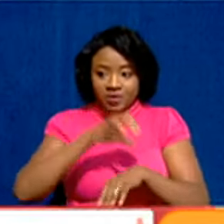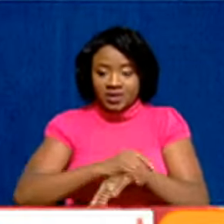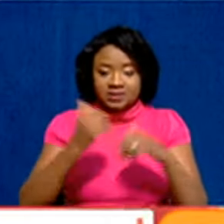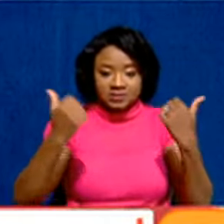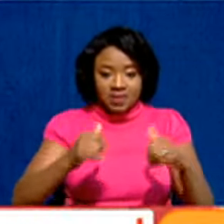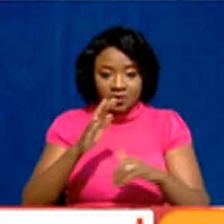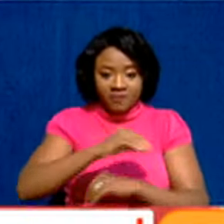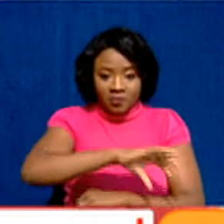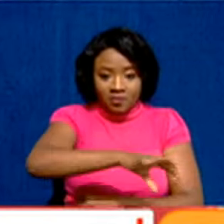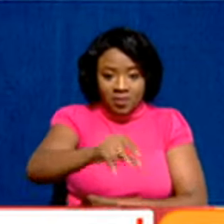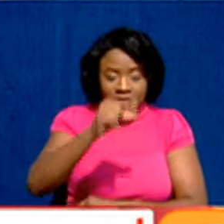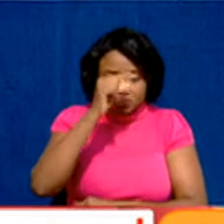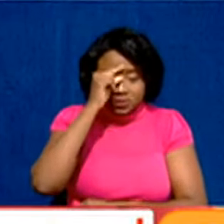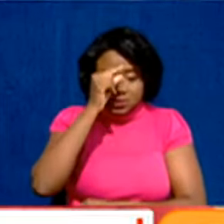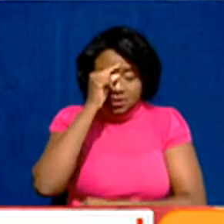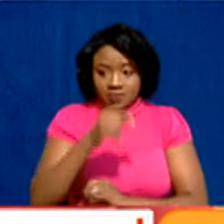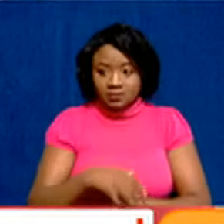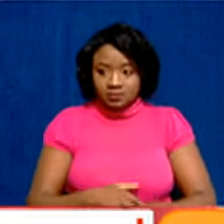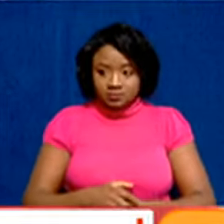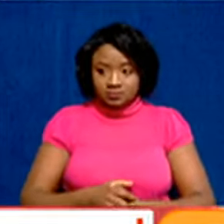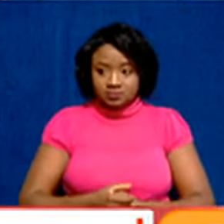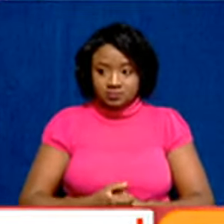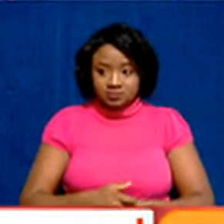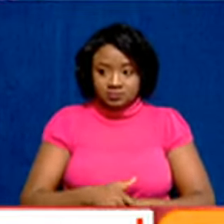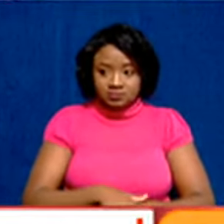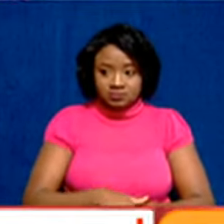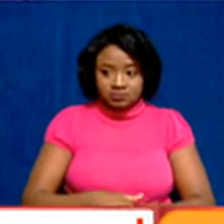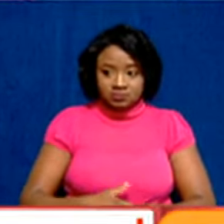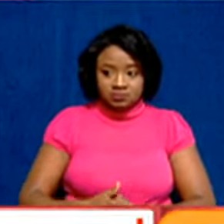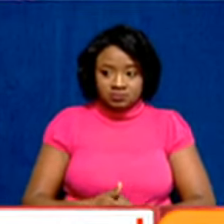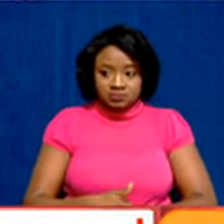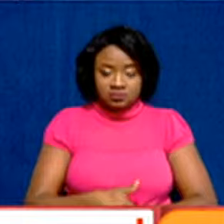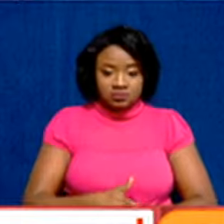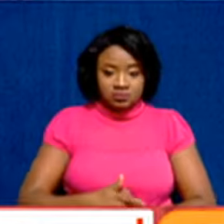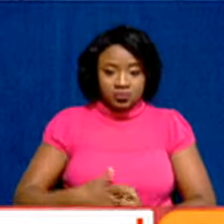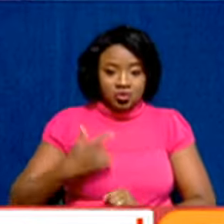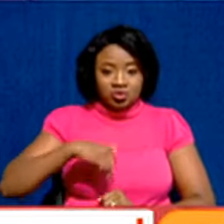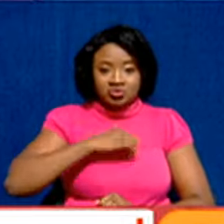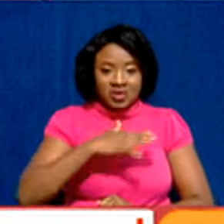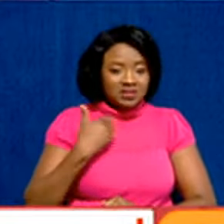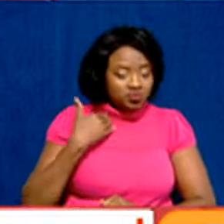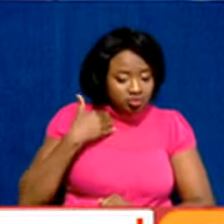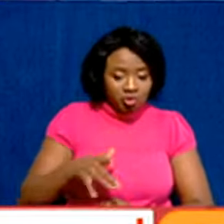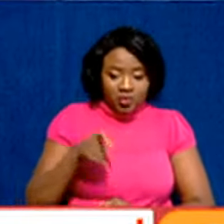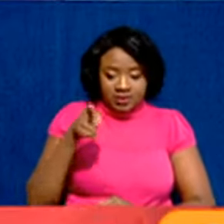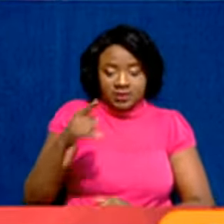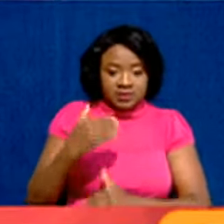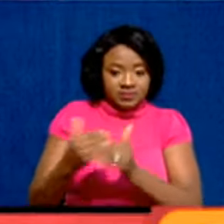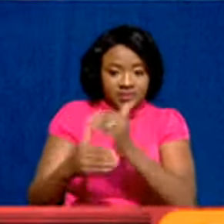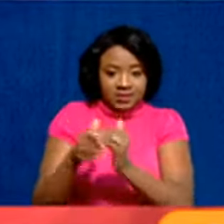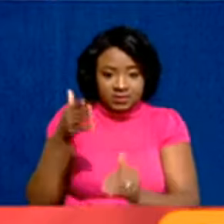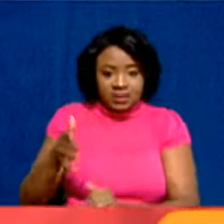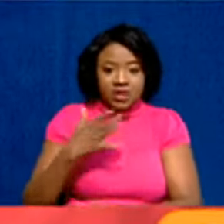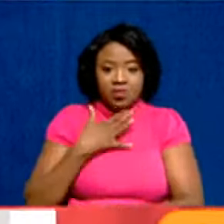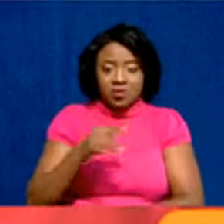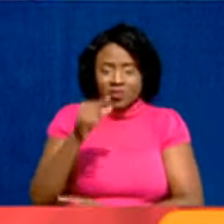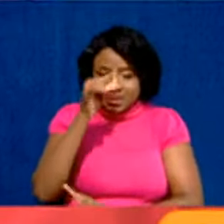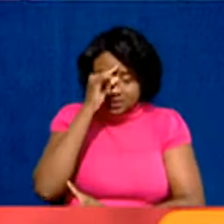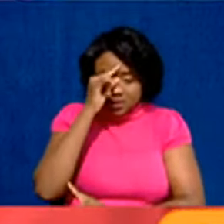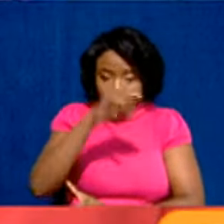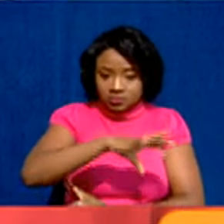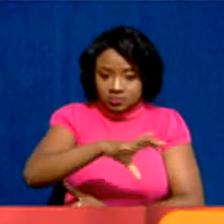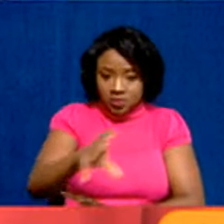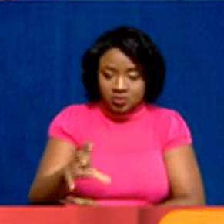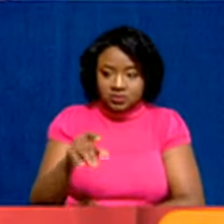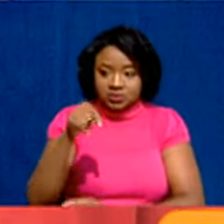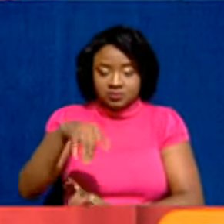the county government, and we do not want the structure here. We would like the county government of